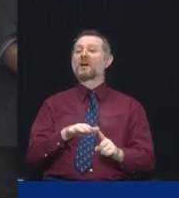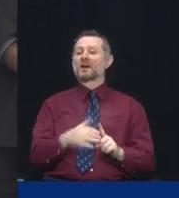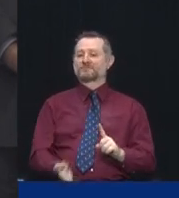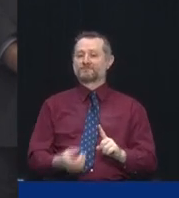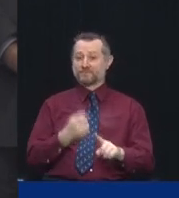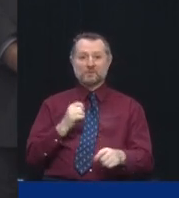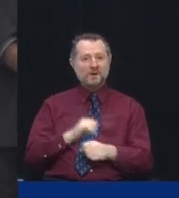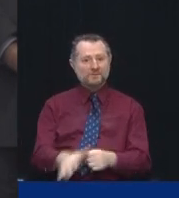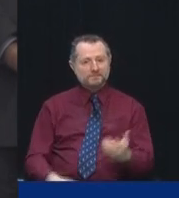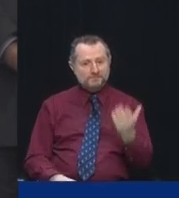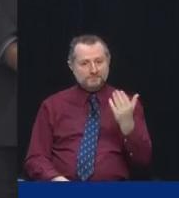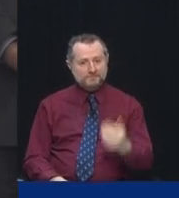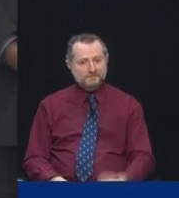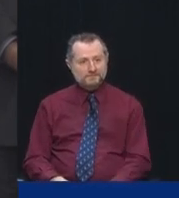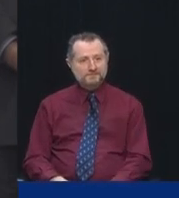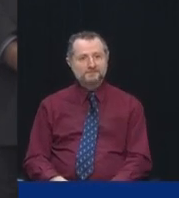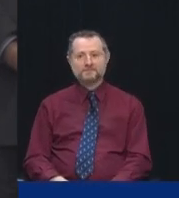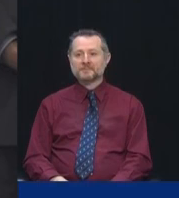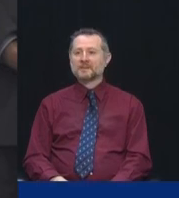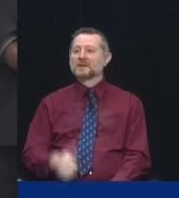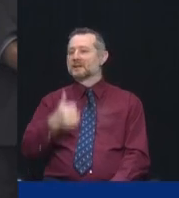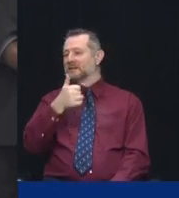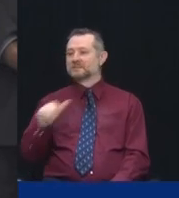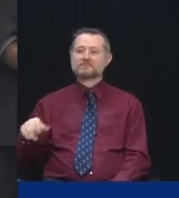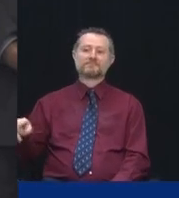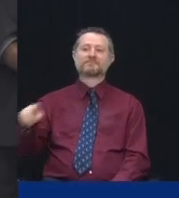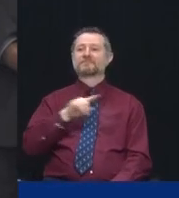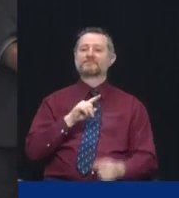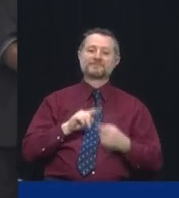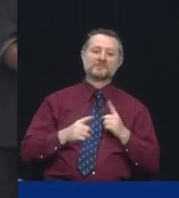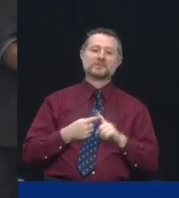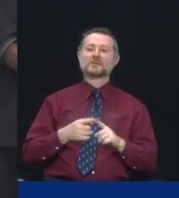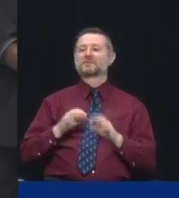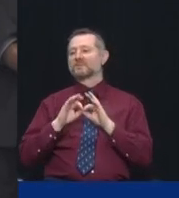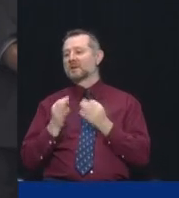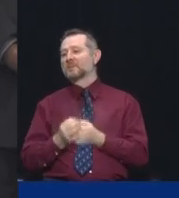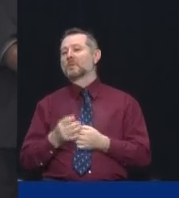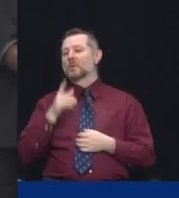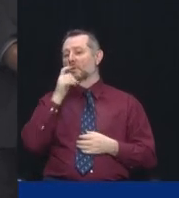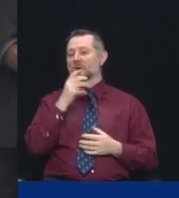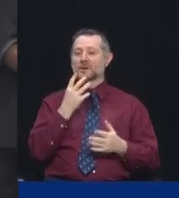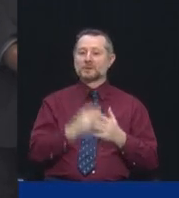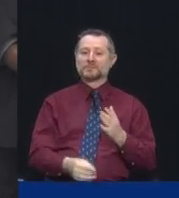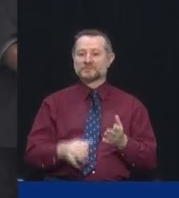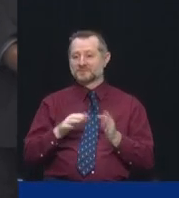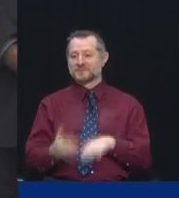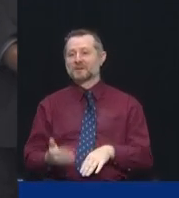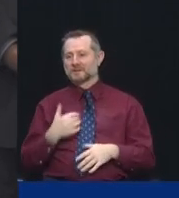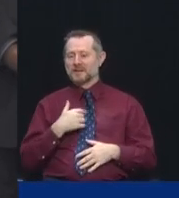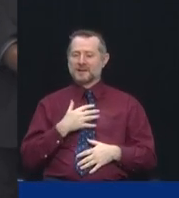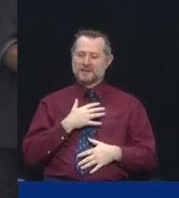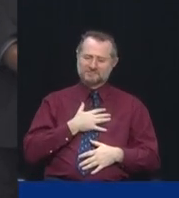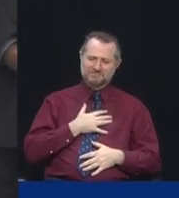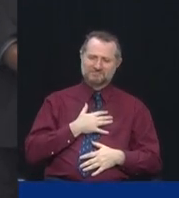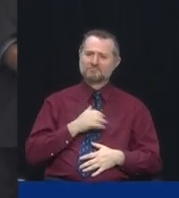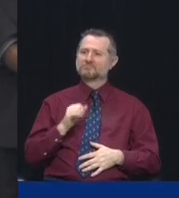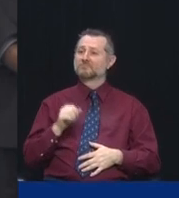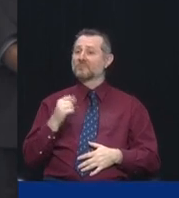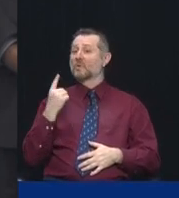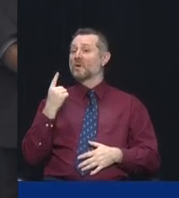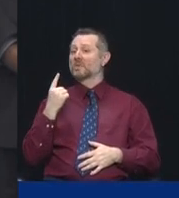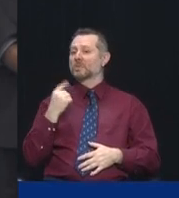loss of a loved one, a friend, is a painful loss. The thing that was shocking at